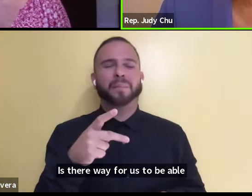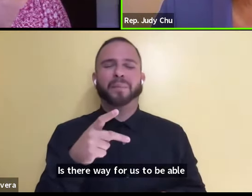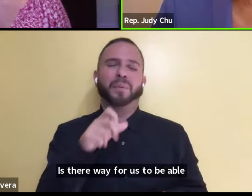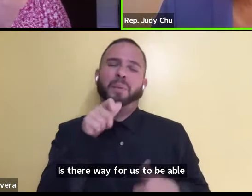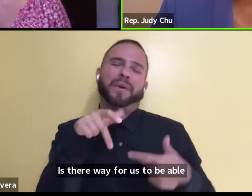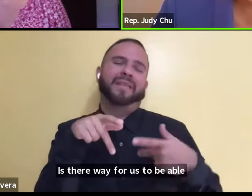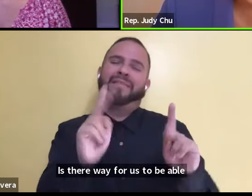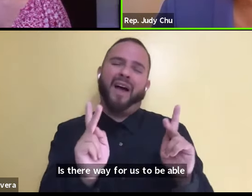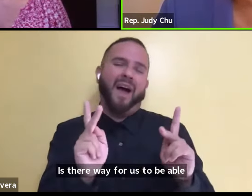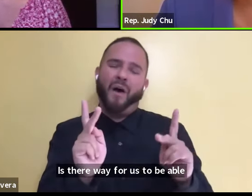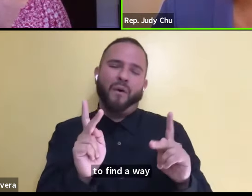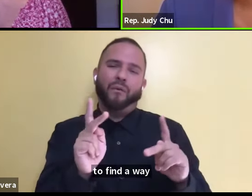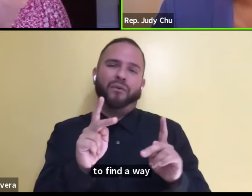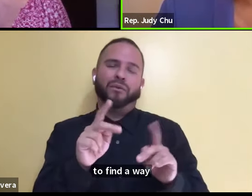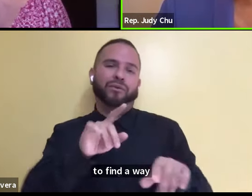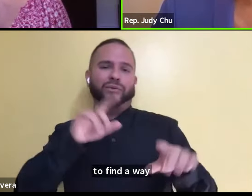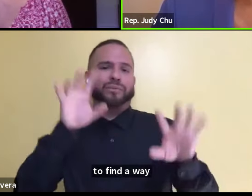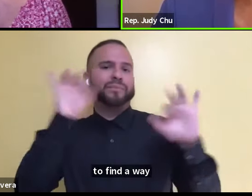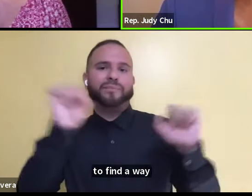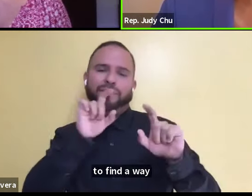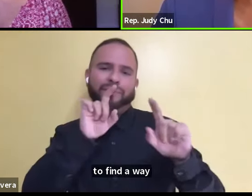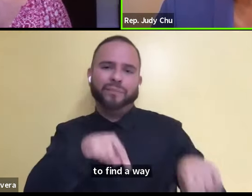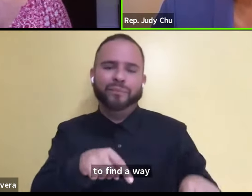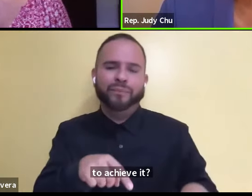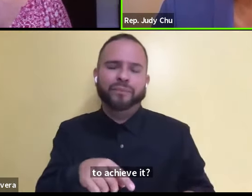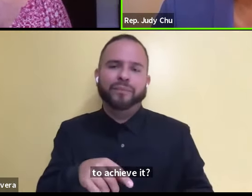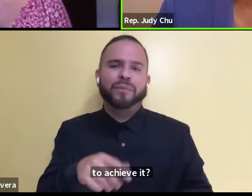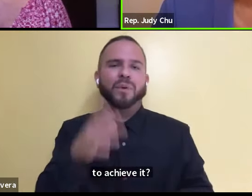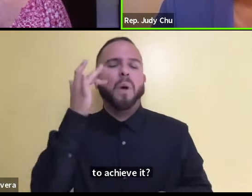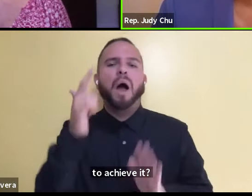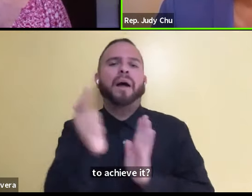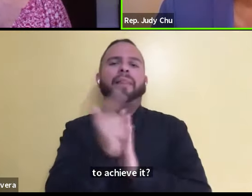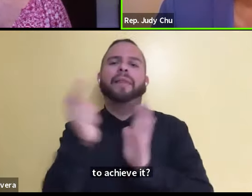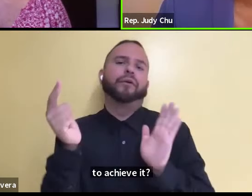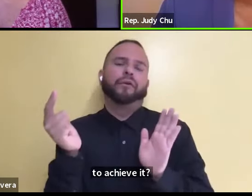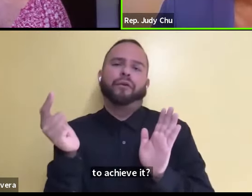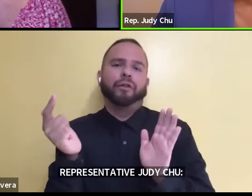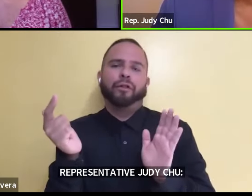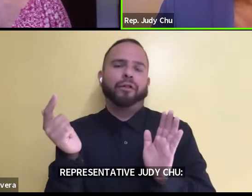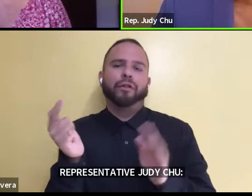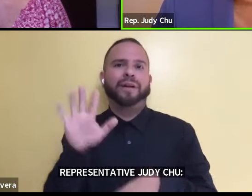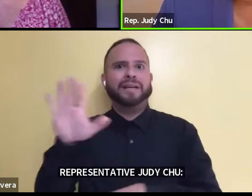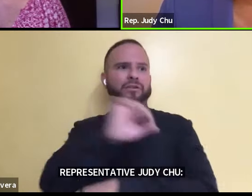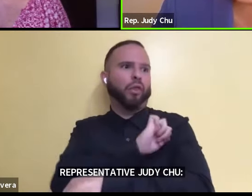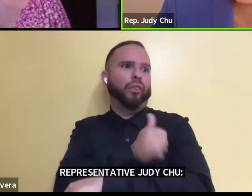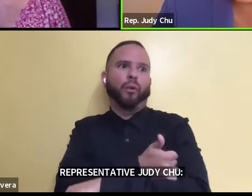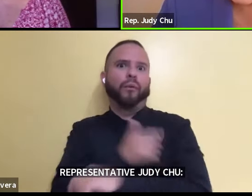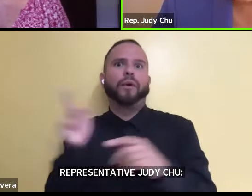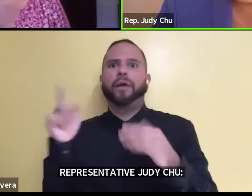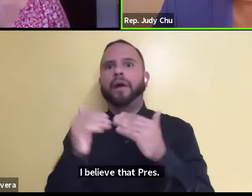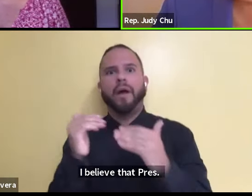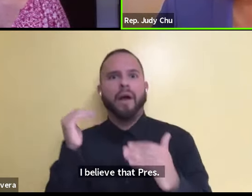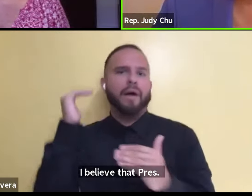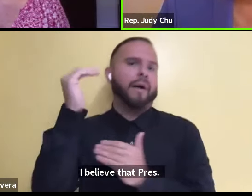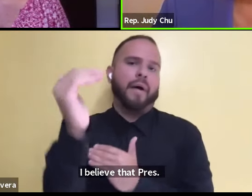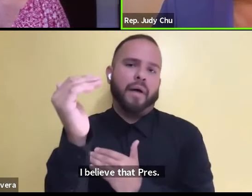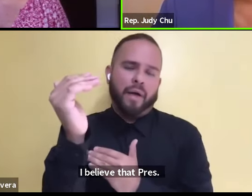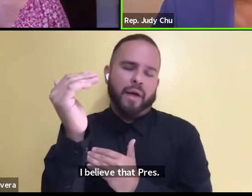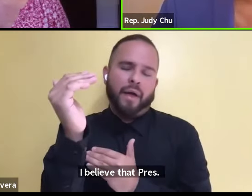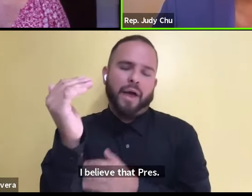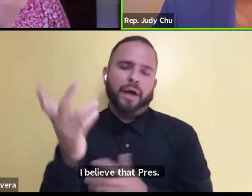because it's illegal and he's overstepping his authority. What we really need to depend